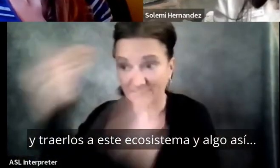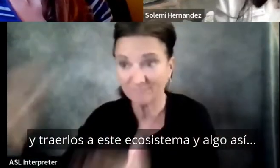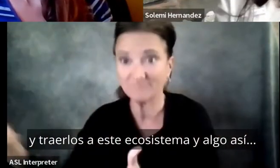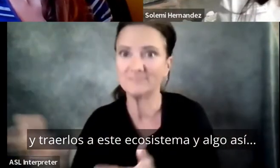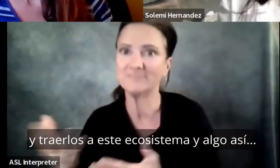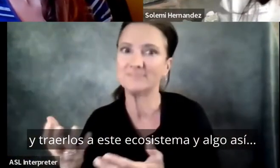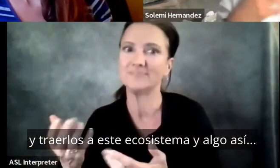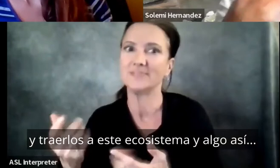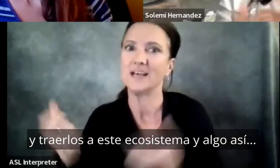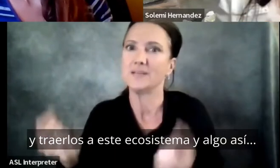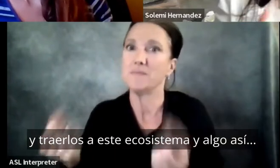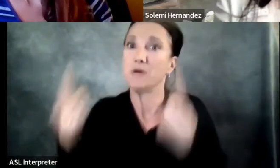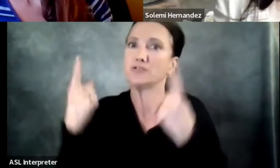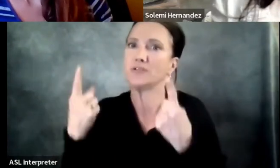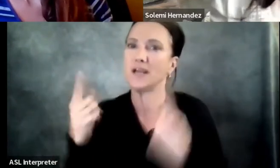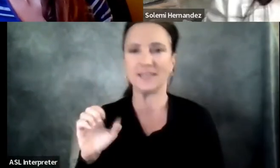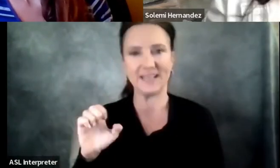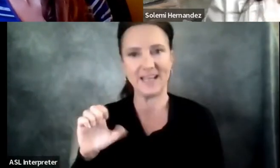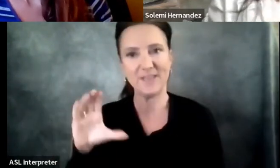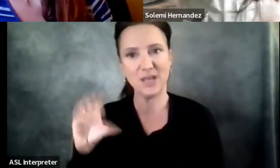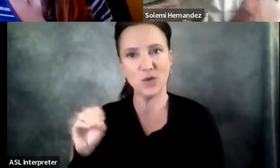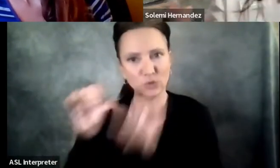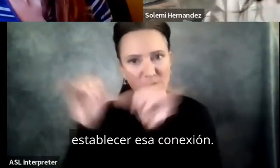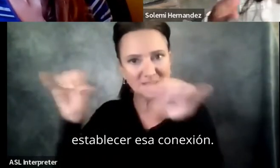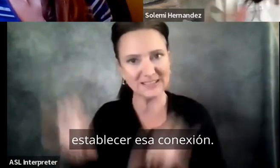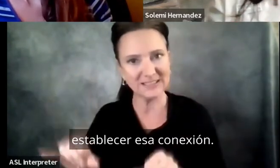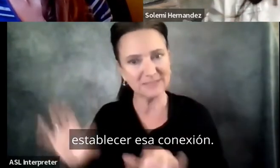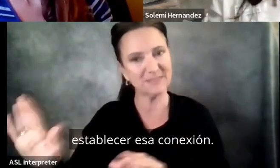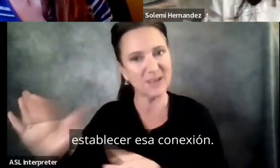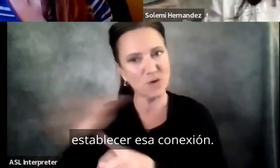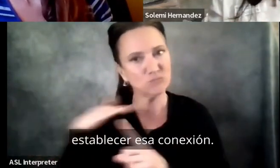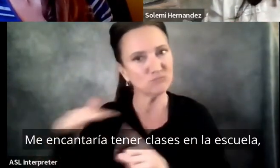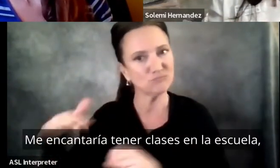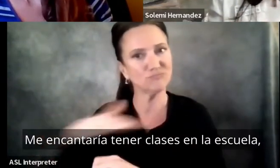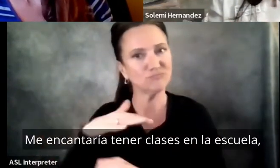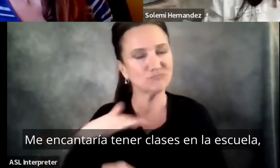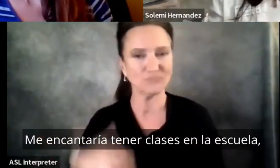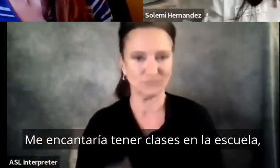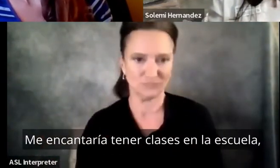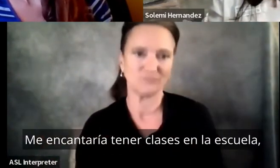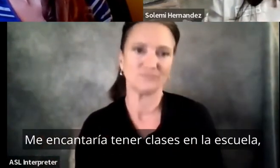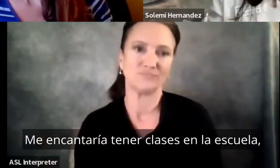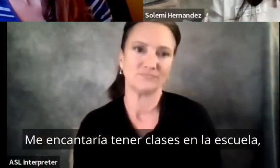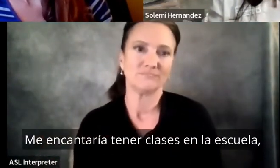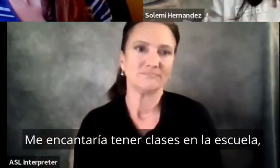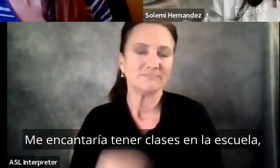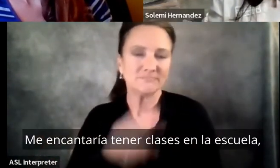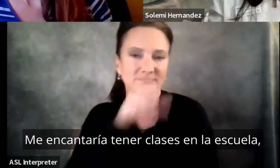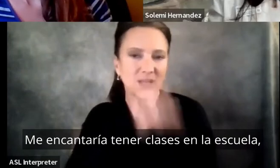know, ecosystems and kind of, you know, establish that connection. I would love to